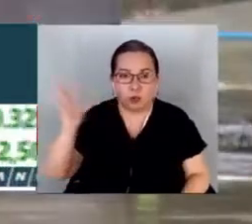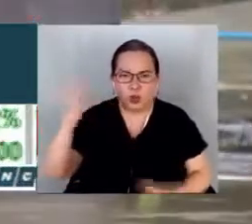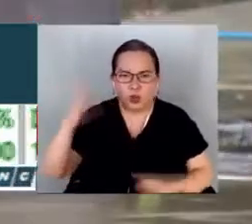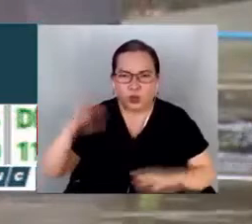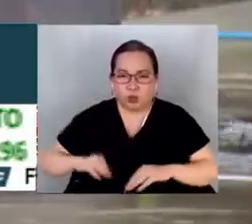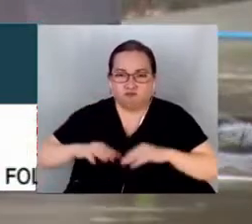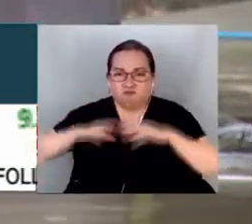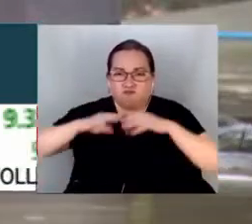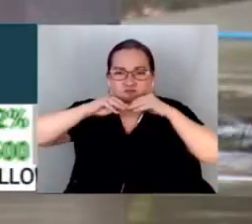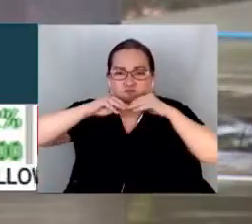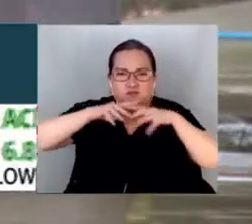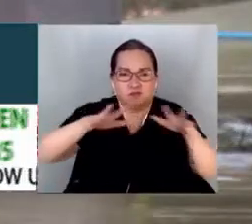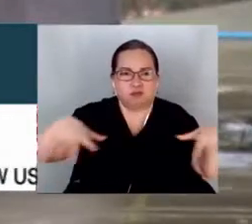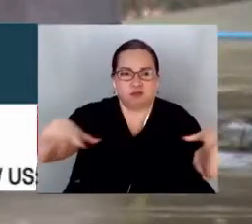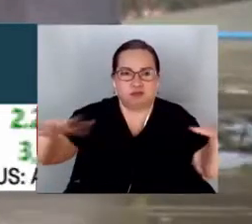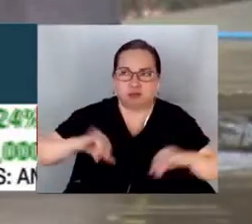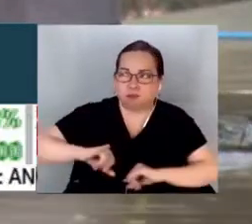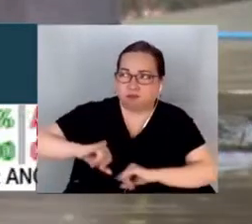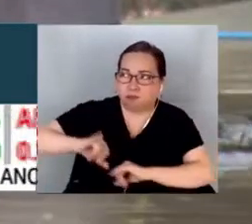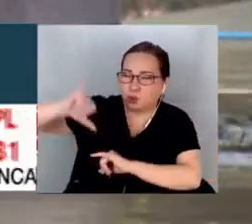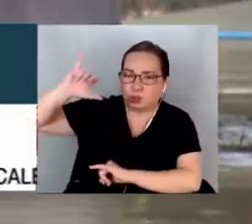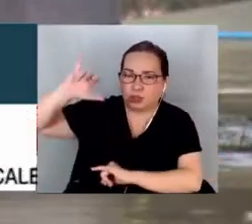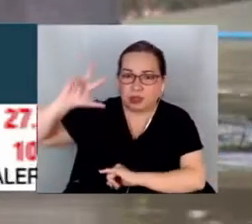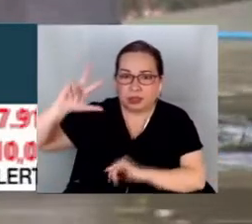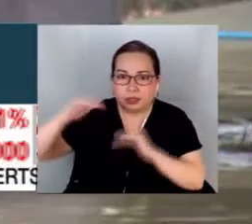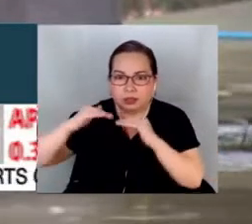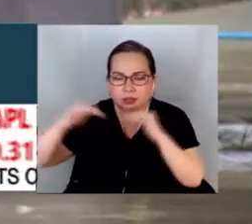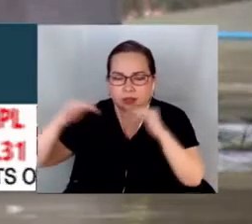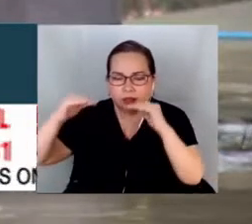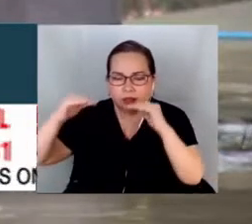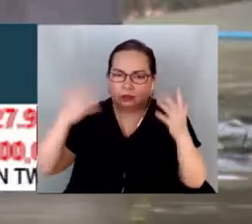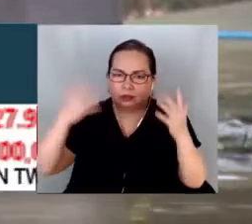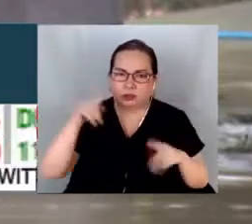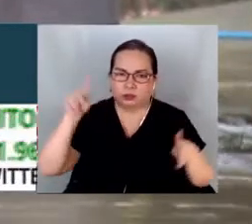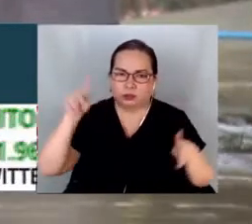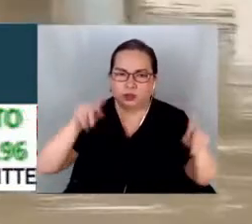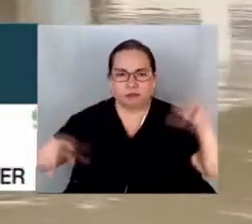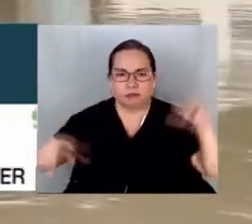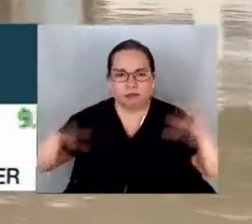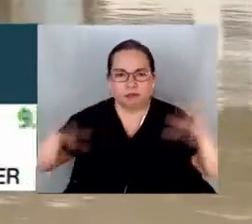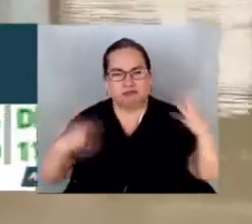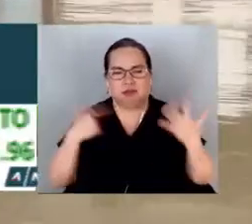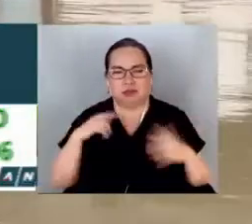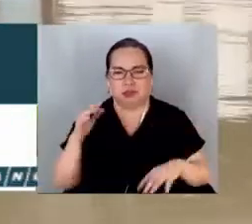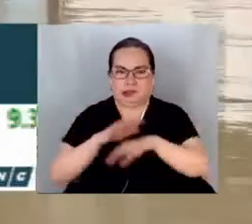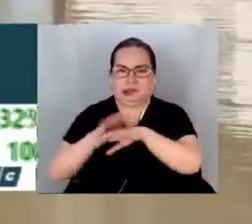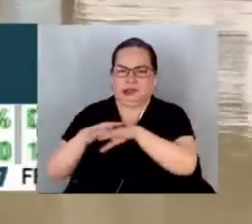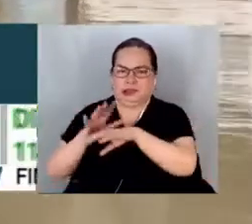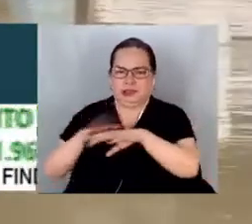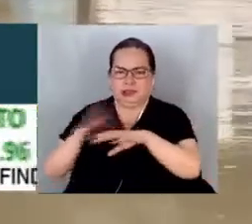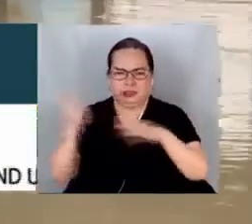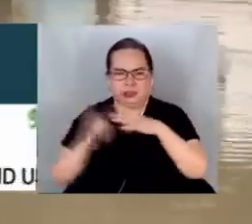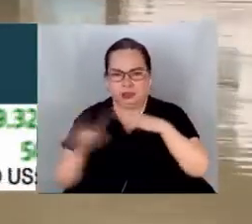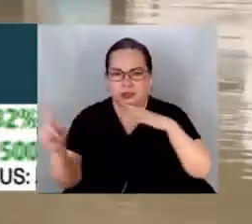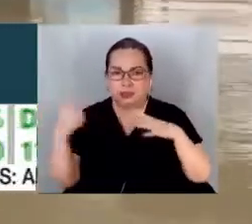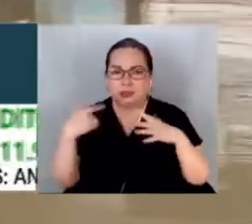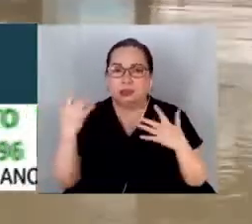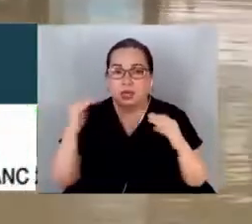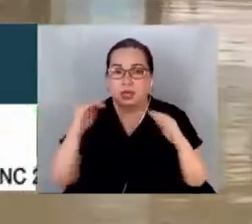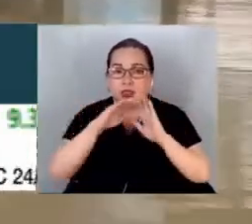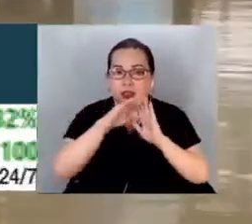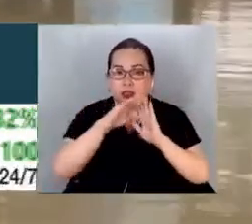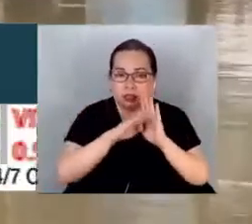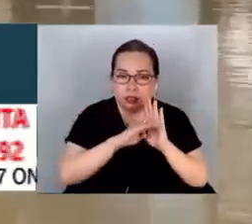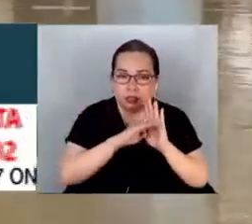to 3 stories high, prompting officials to raise a second alarm. The alert has since been downgraded to a first